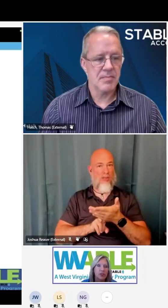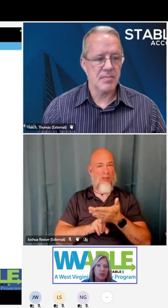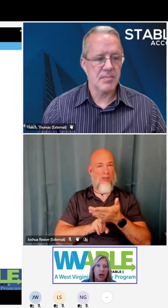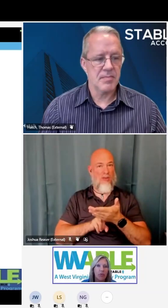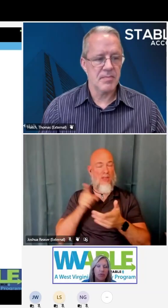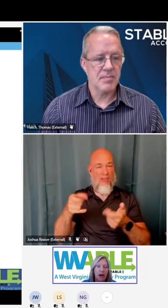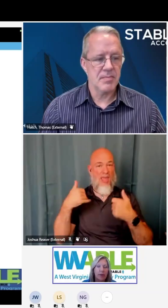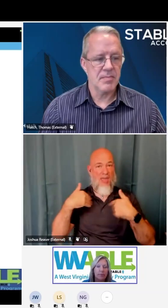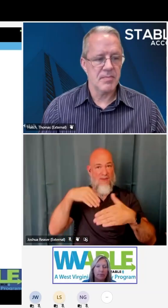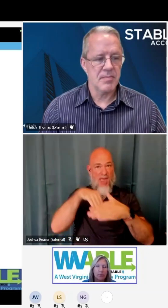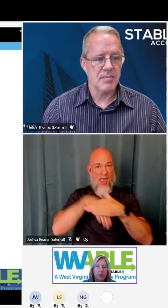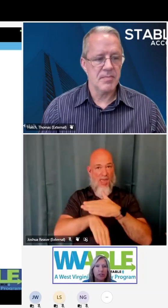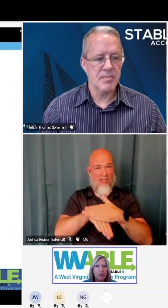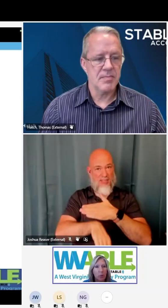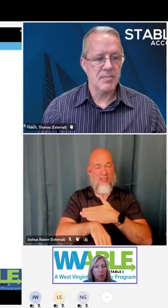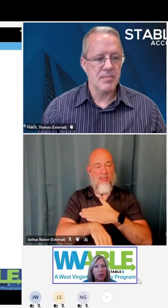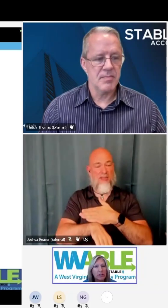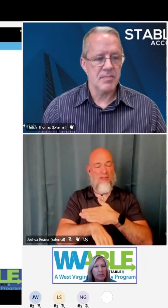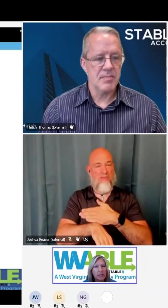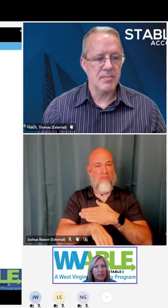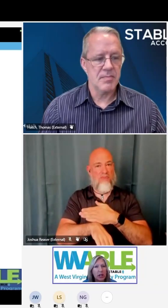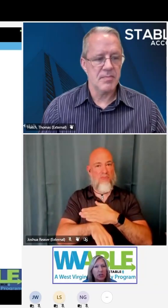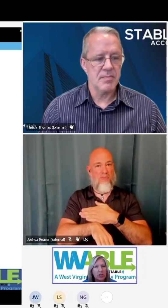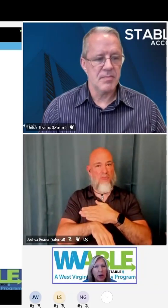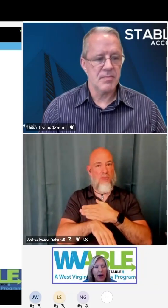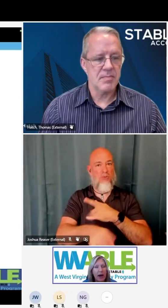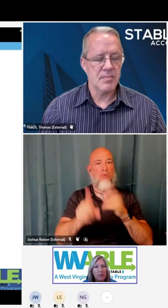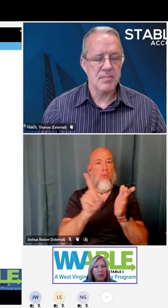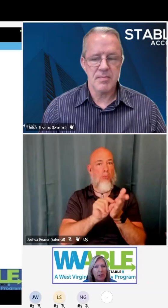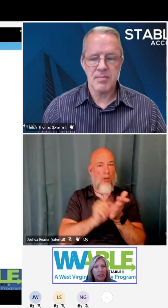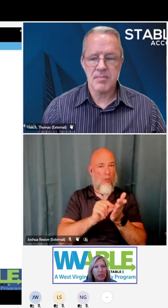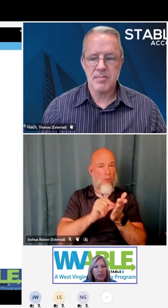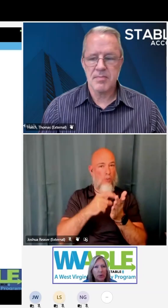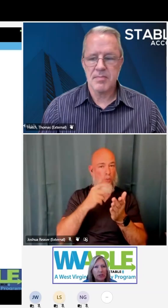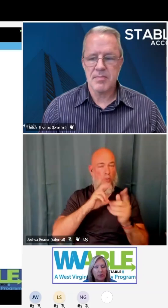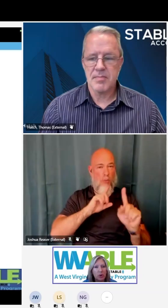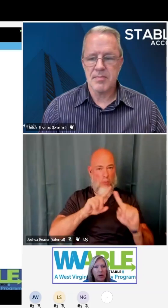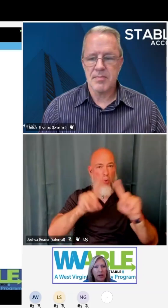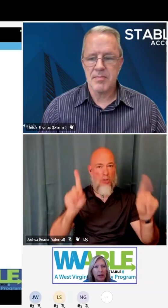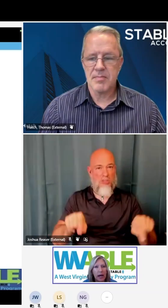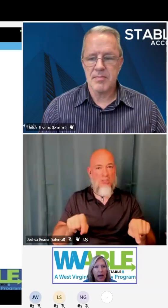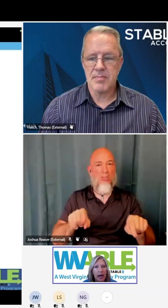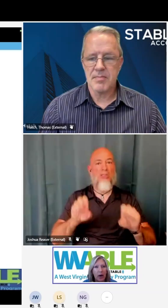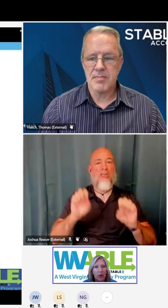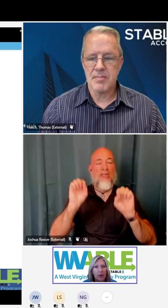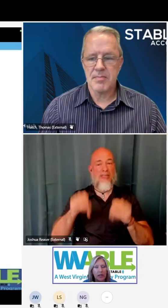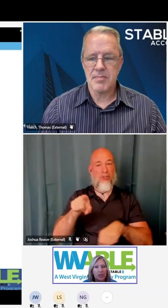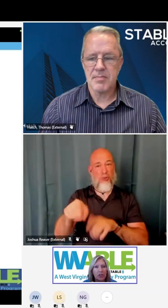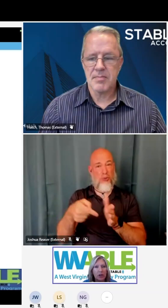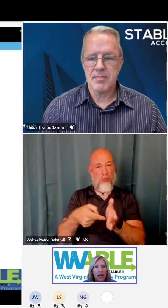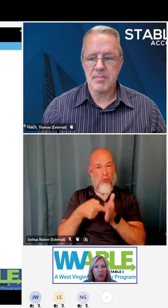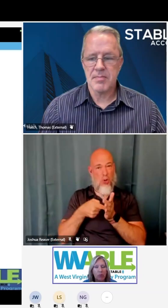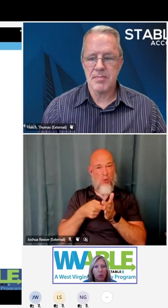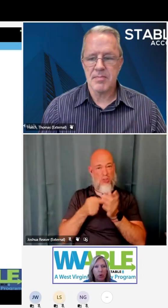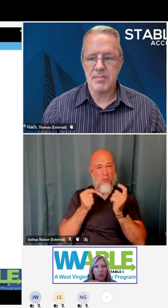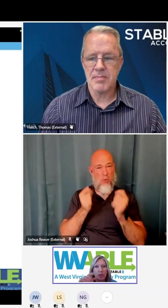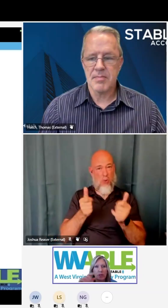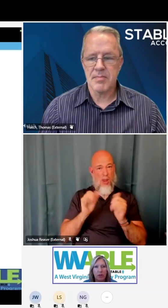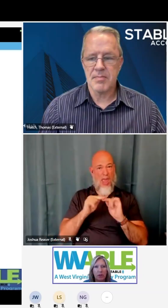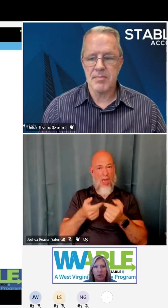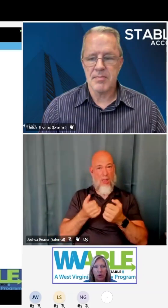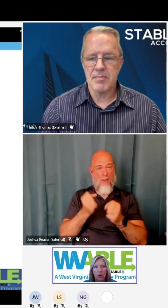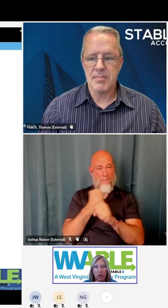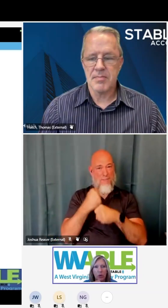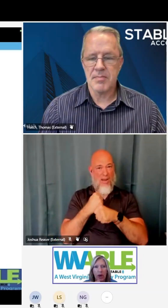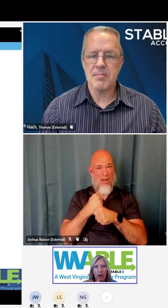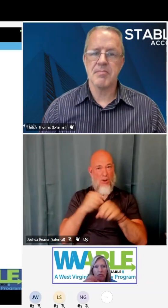to features of producing reports. Do you have the ability to show us real quick how they can generate a report